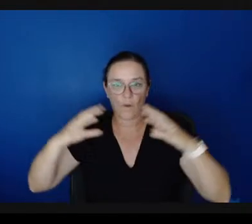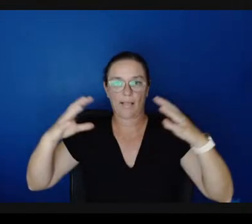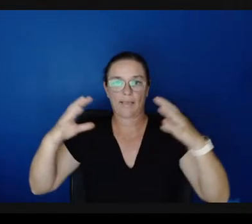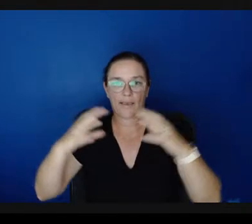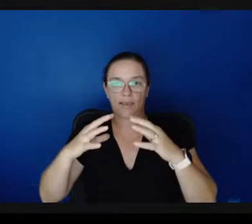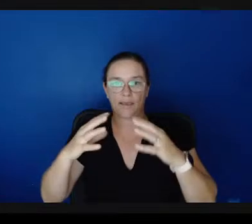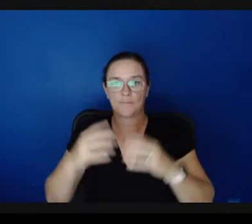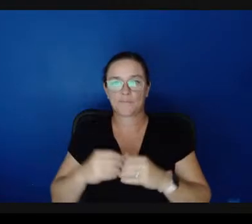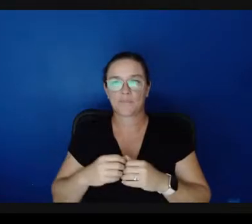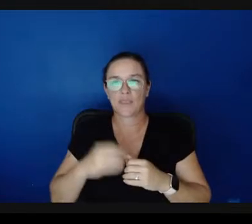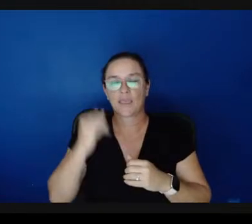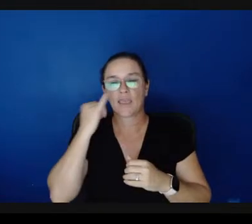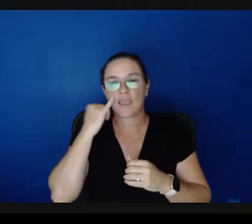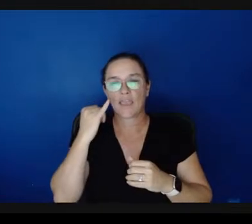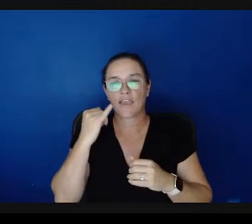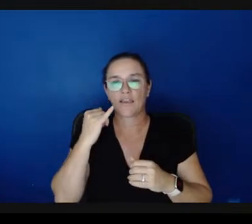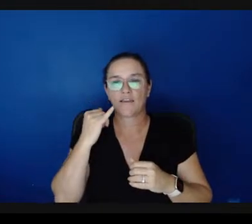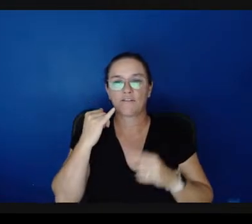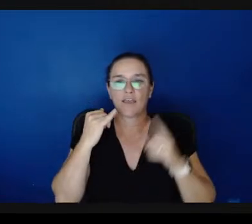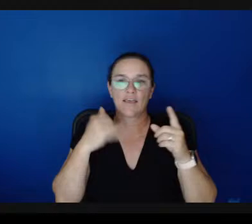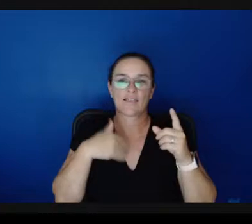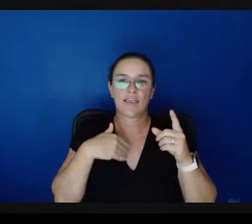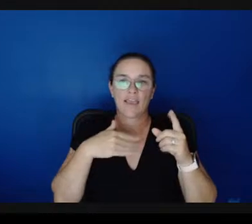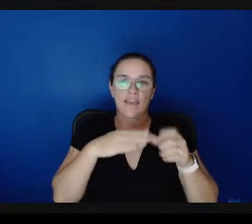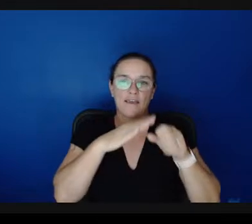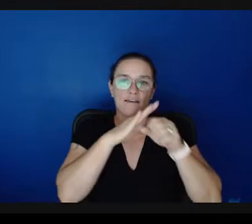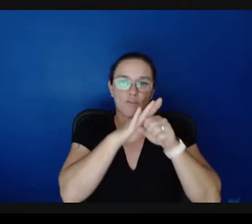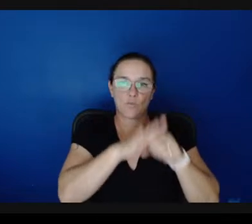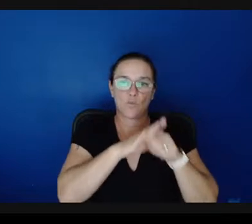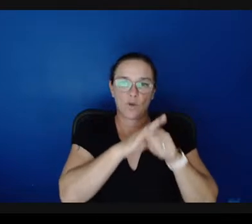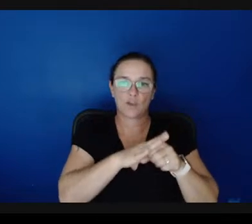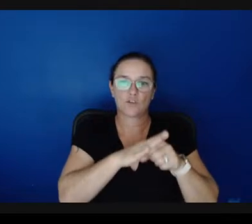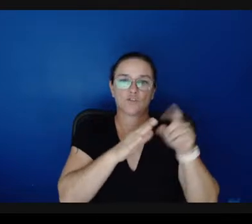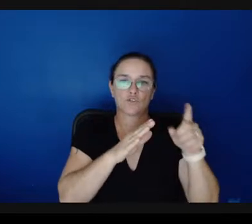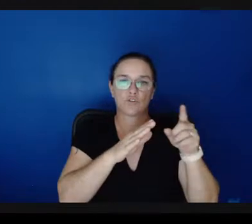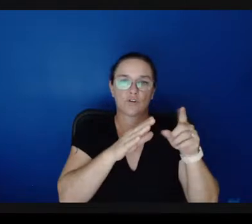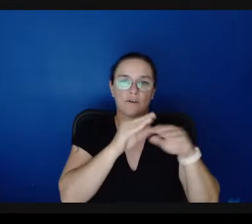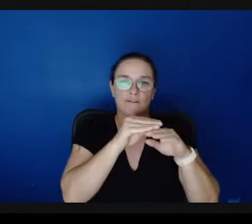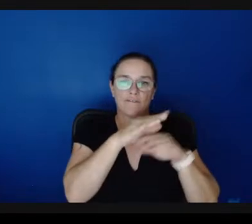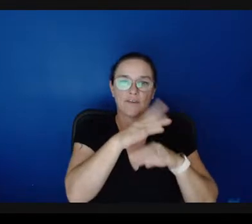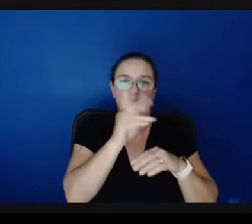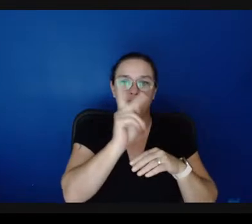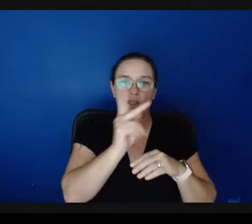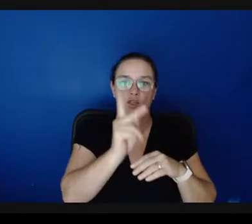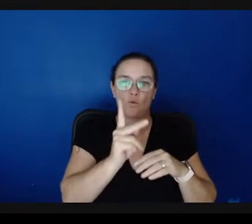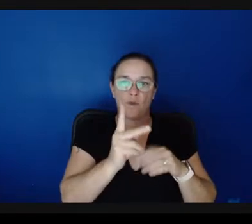saying is if you account for this pore pressure effect of Kilauea erupting on the rift zone,